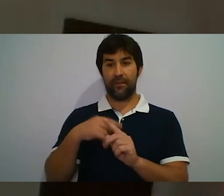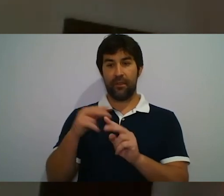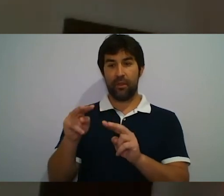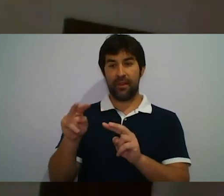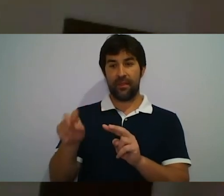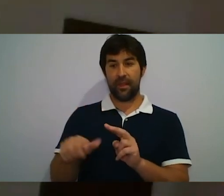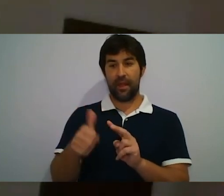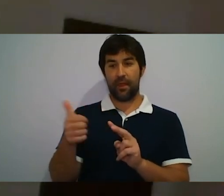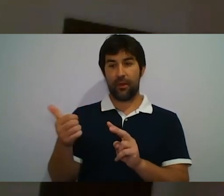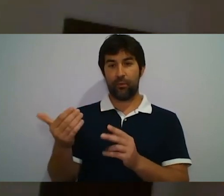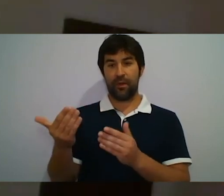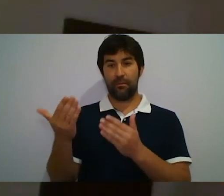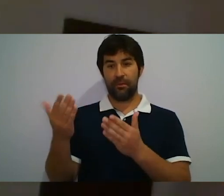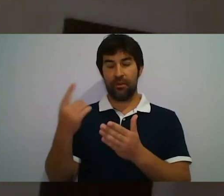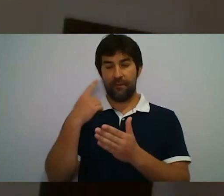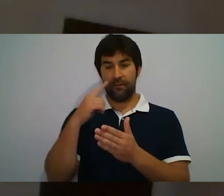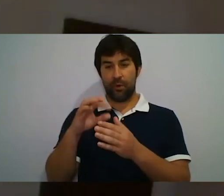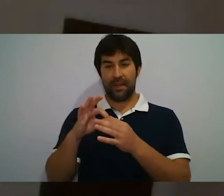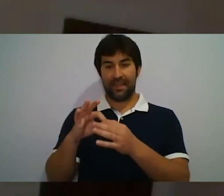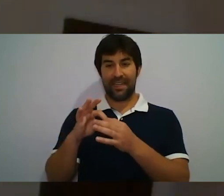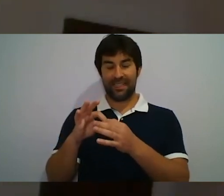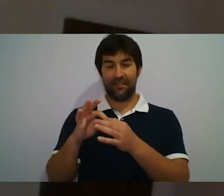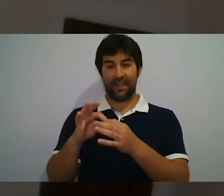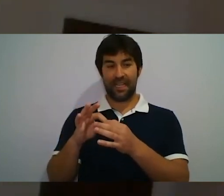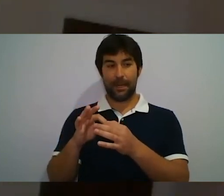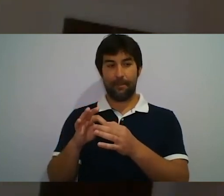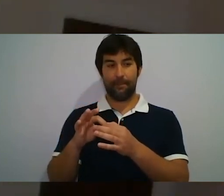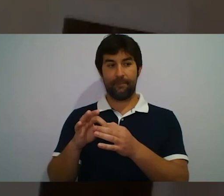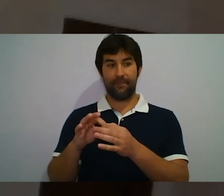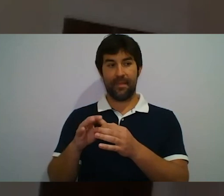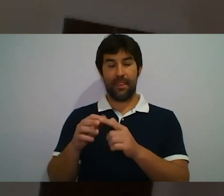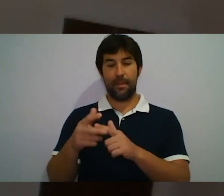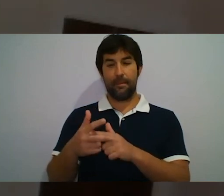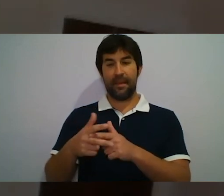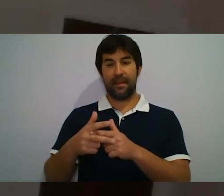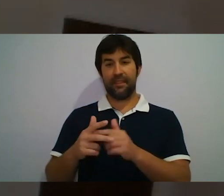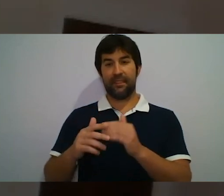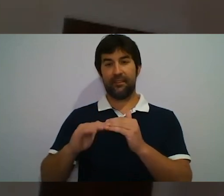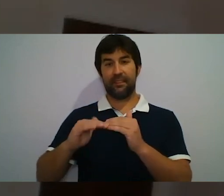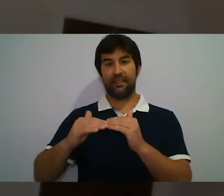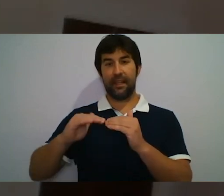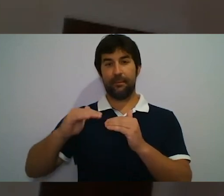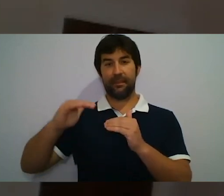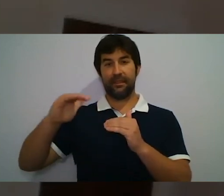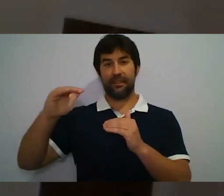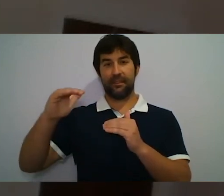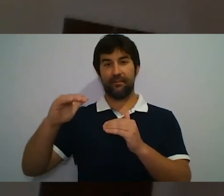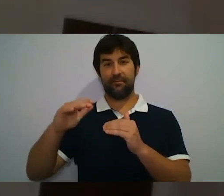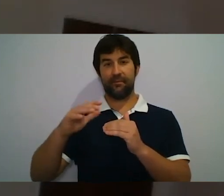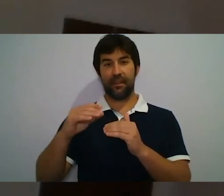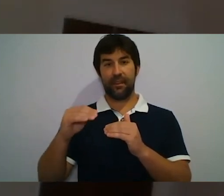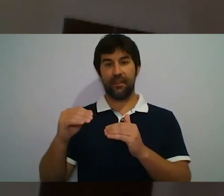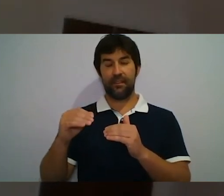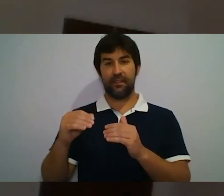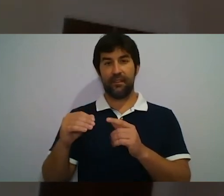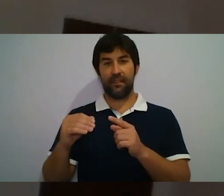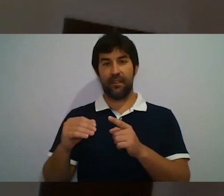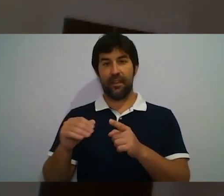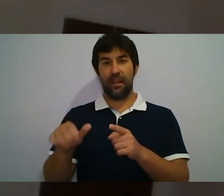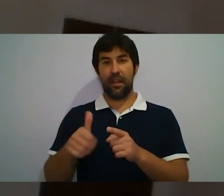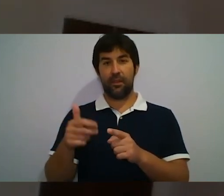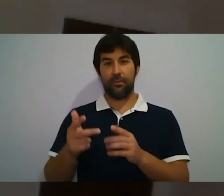project, a state project, a sports and exhibition authority project, that they still rely on a lot of staff time from Department of Mobility and